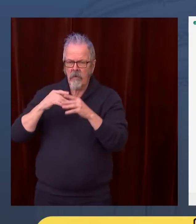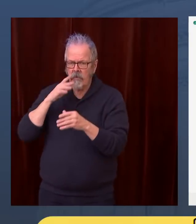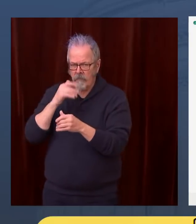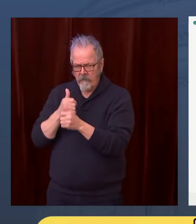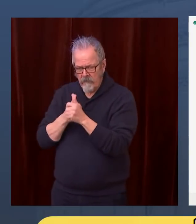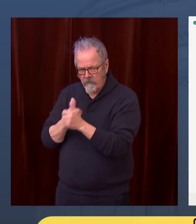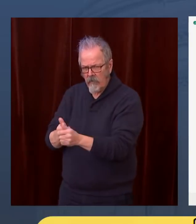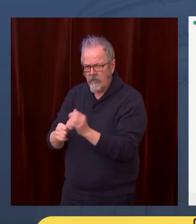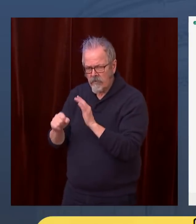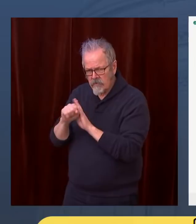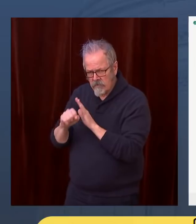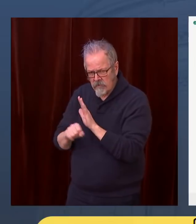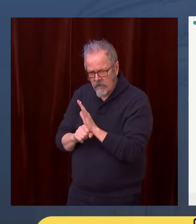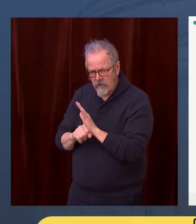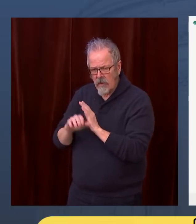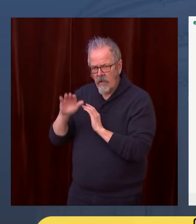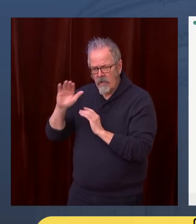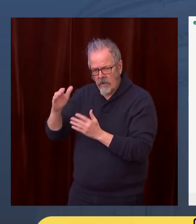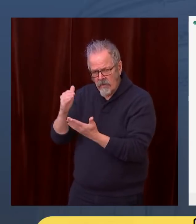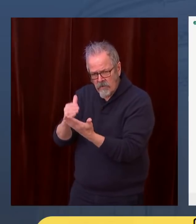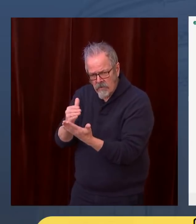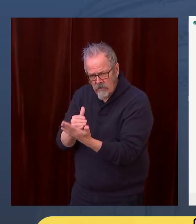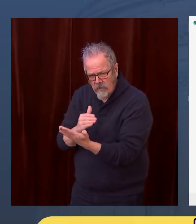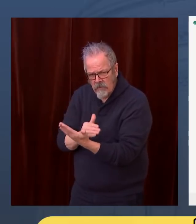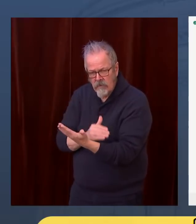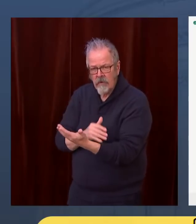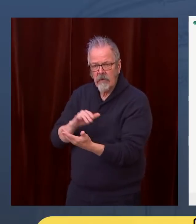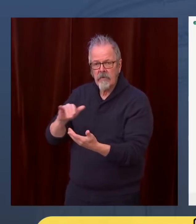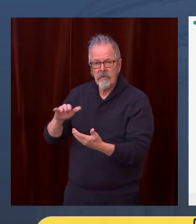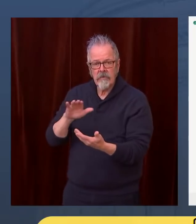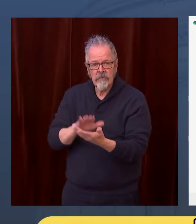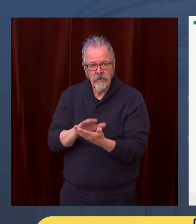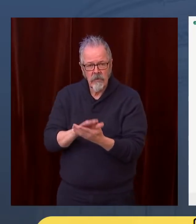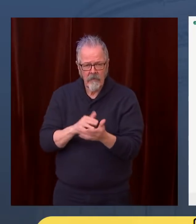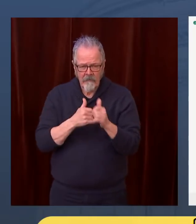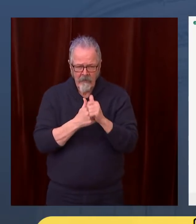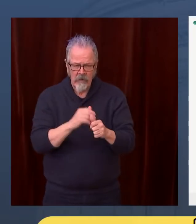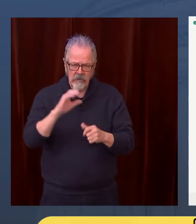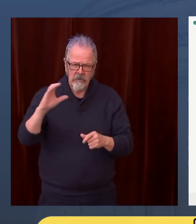layered measures in schools. That is consistent with CDC guidance.